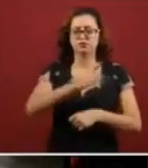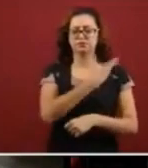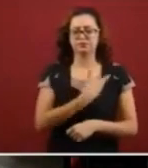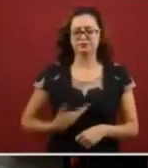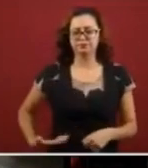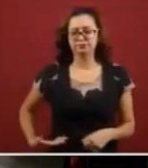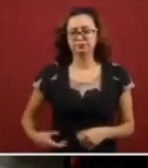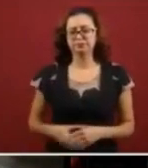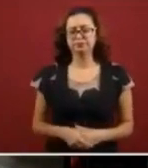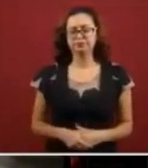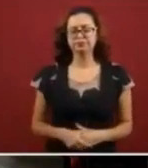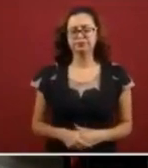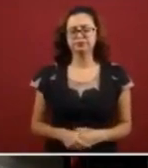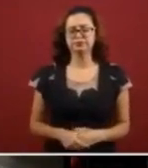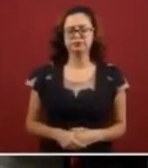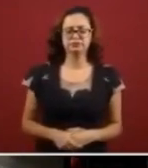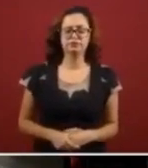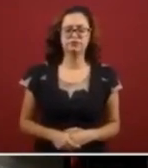Hello,